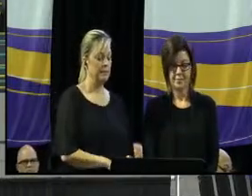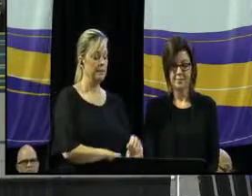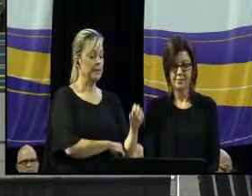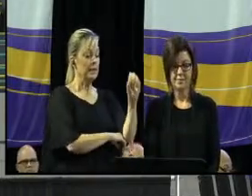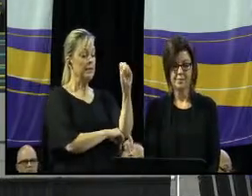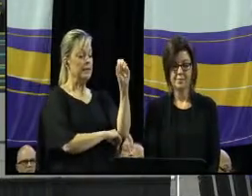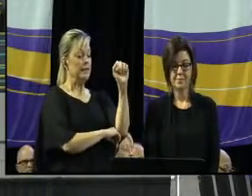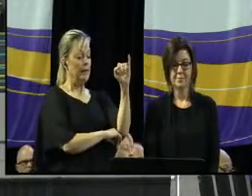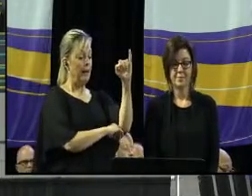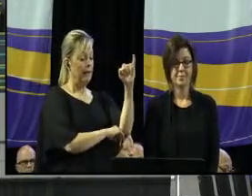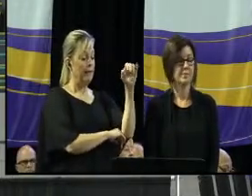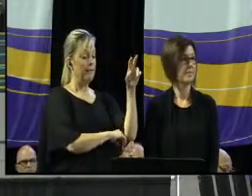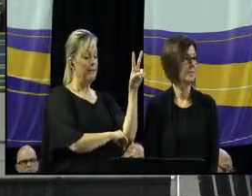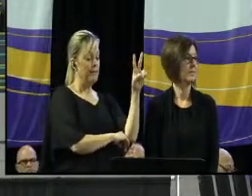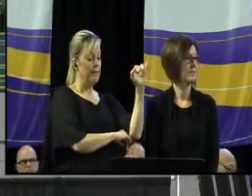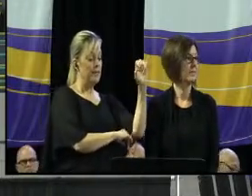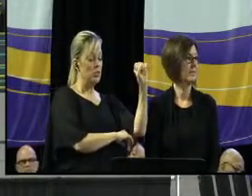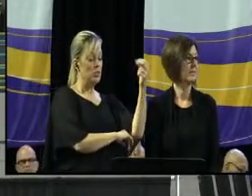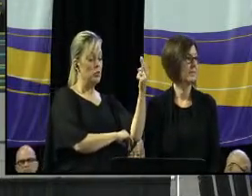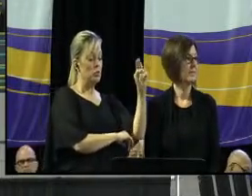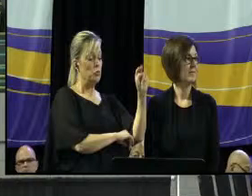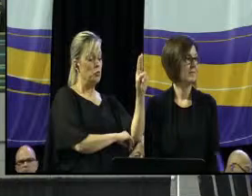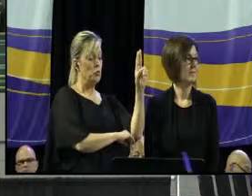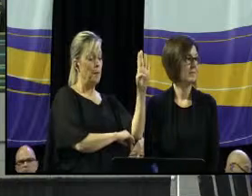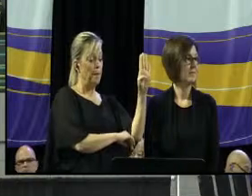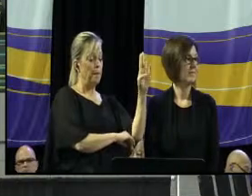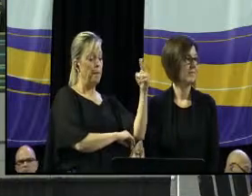Sai Savani Vishnu Botla.